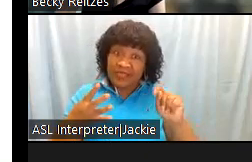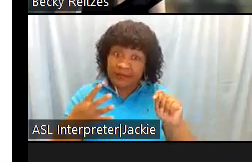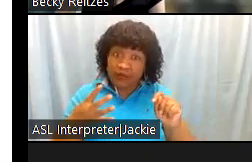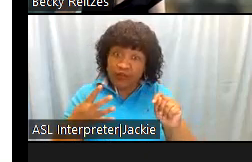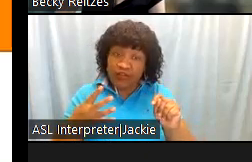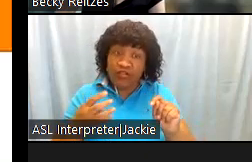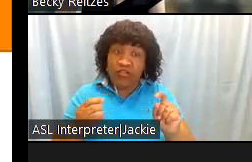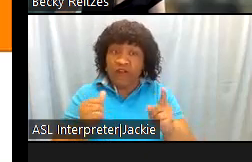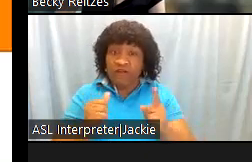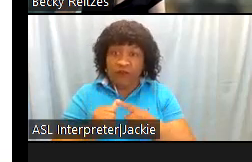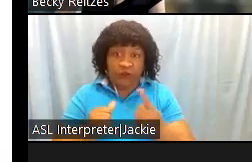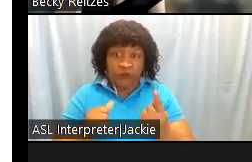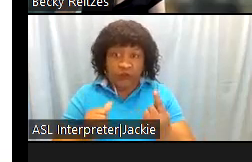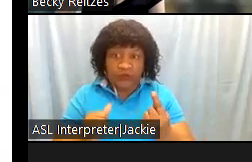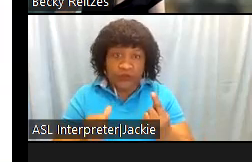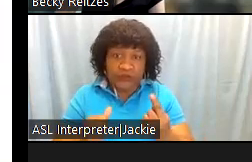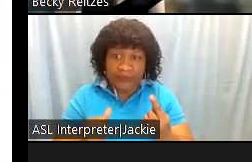step is,